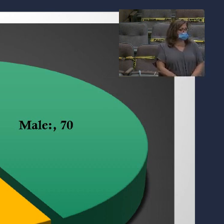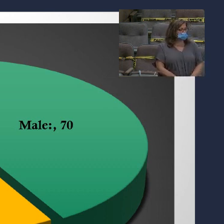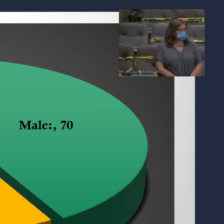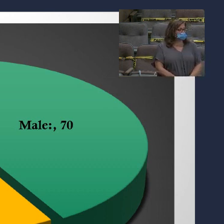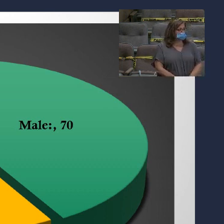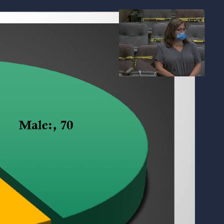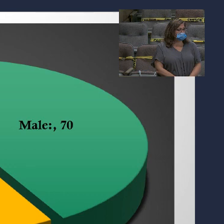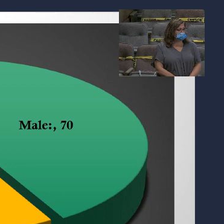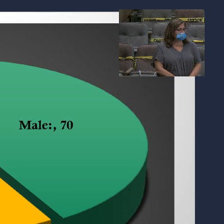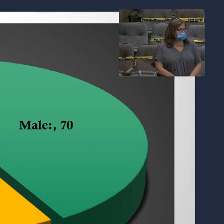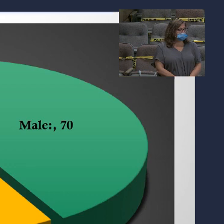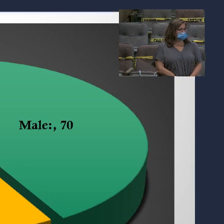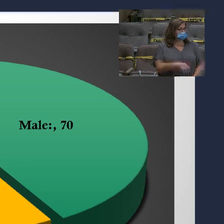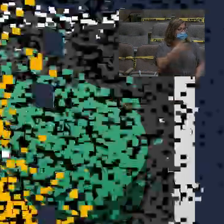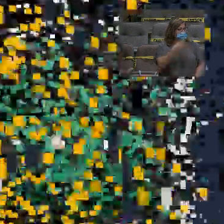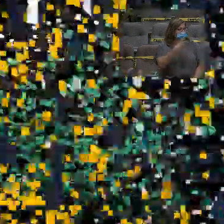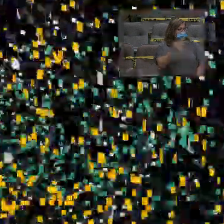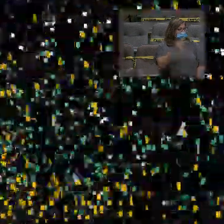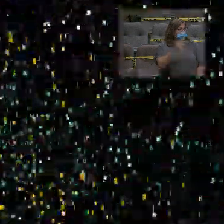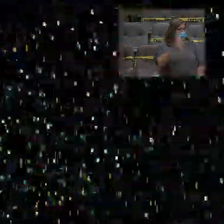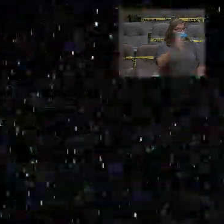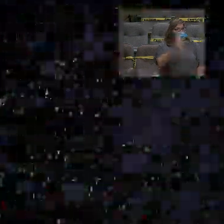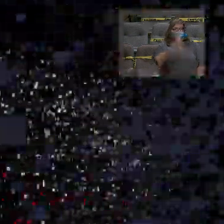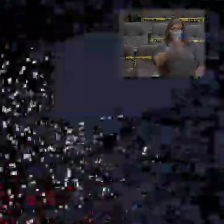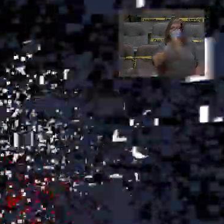males here in Dougherty County.